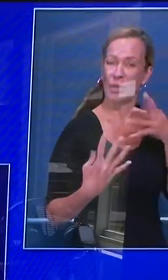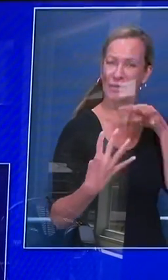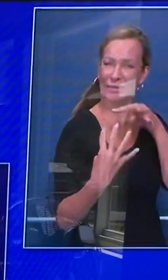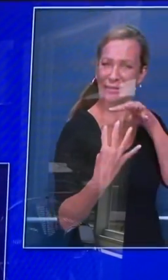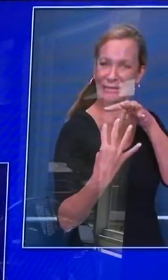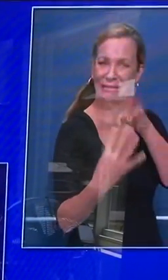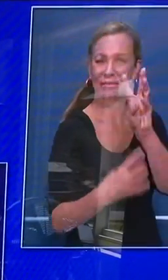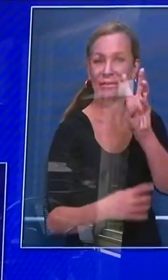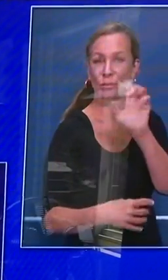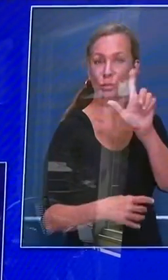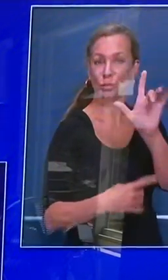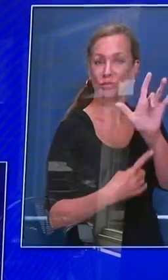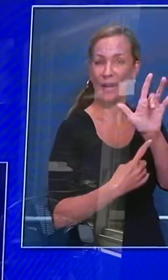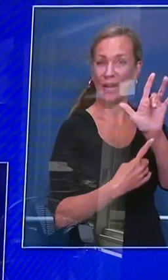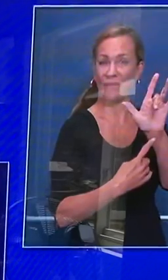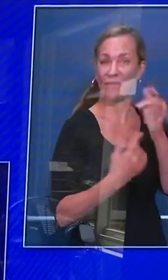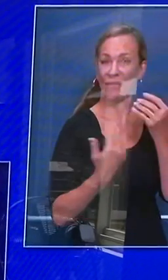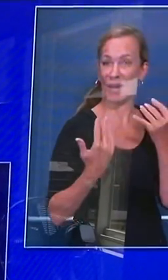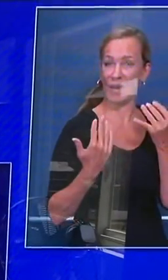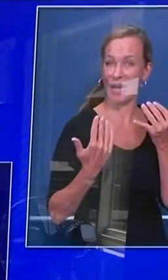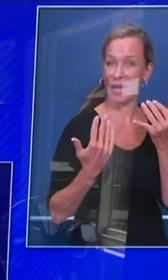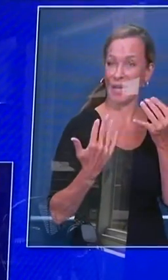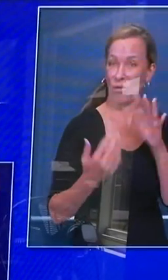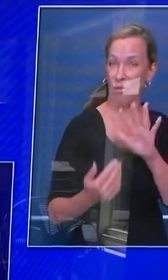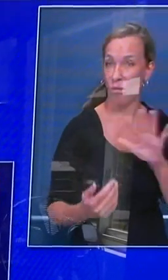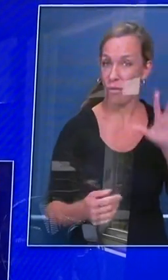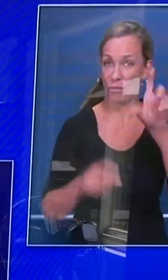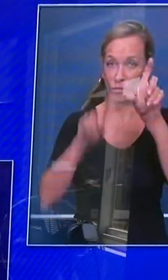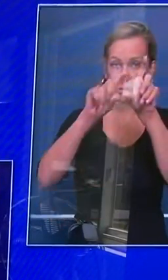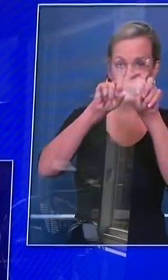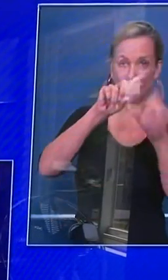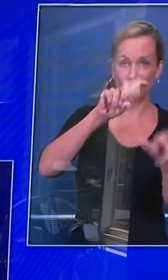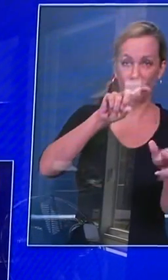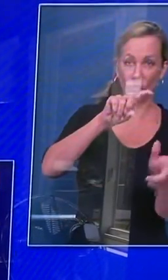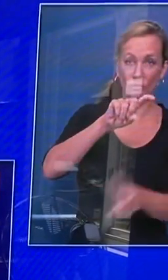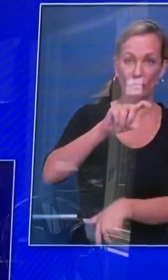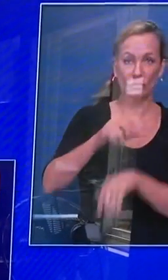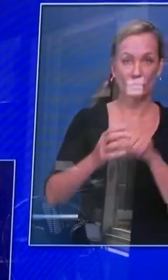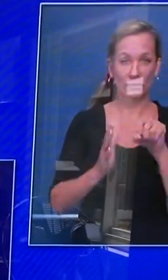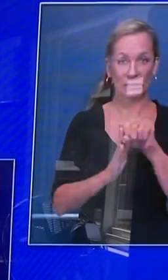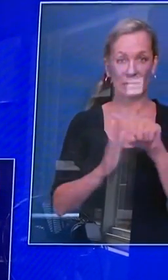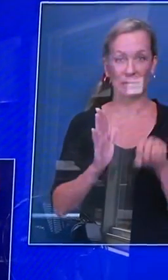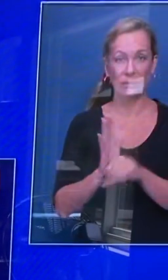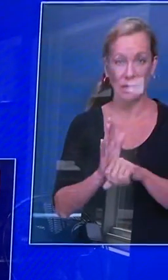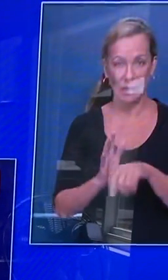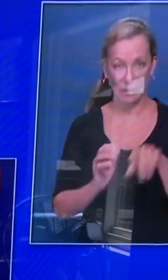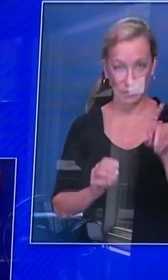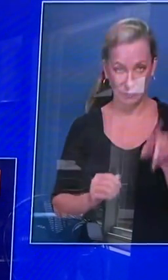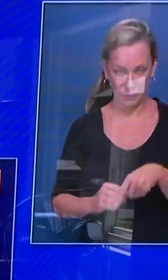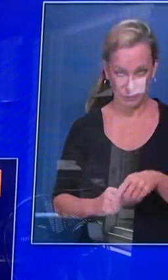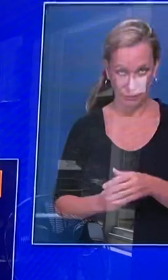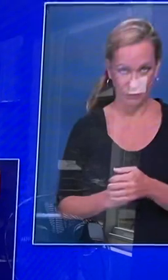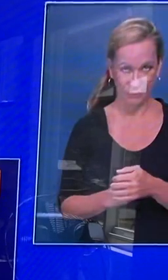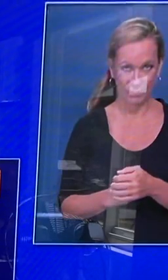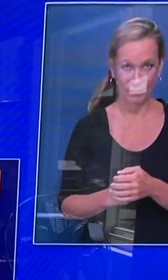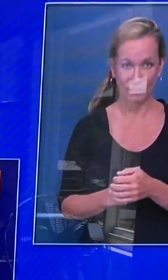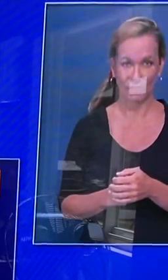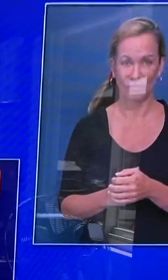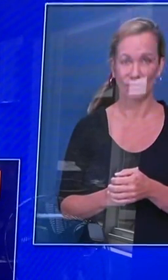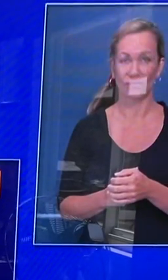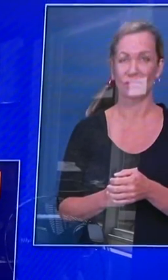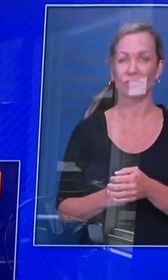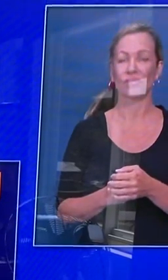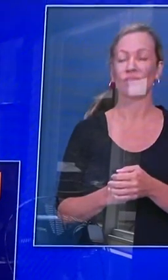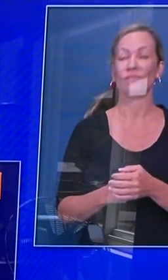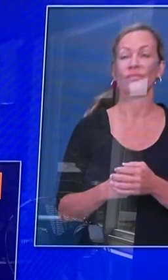625 fires across the state, and you'll see in a moment a number of new fires that appeared overnight.